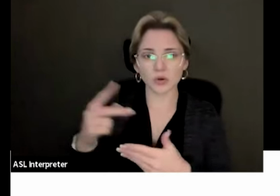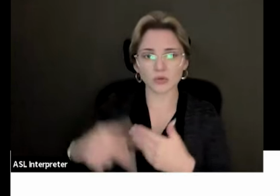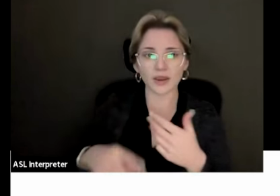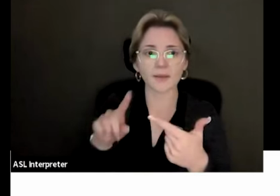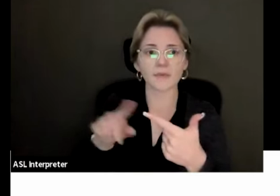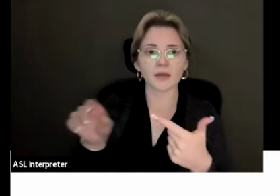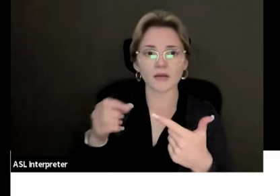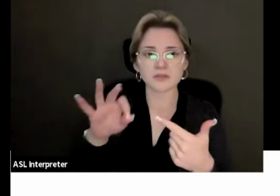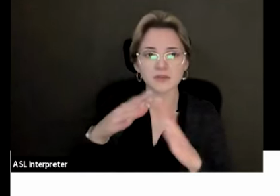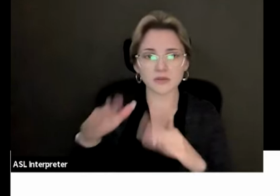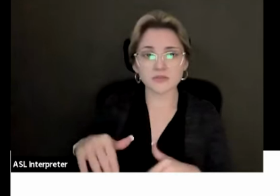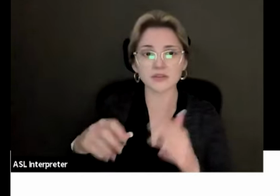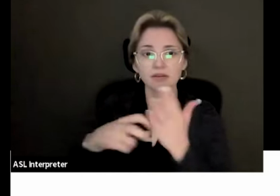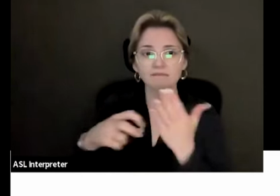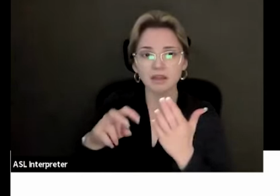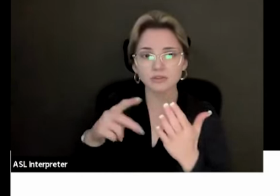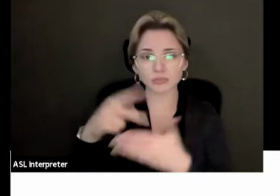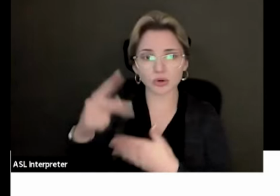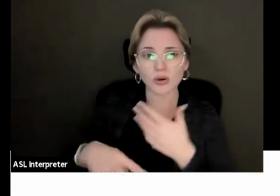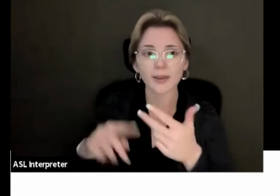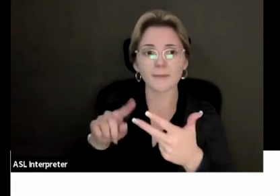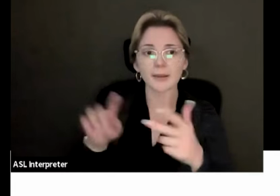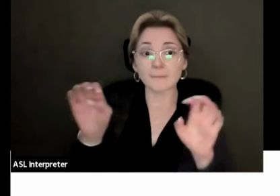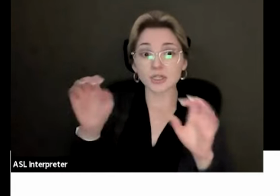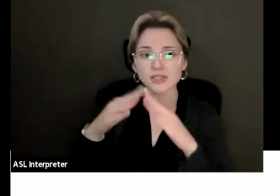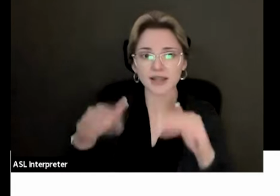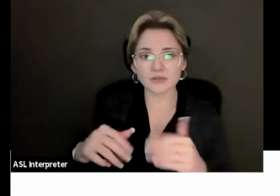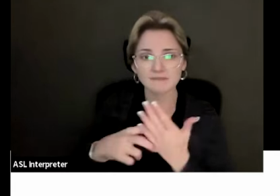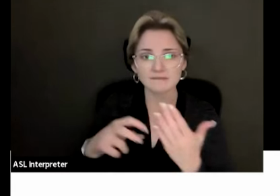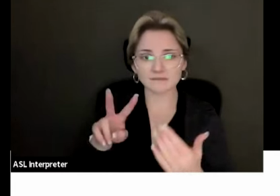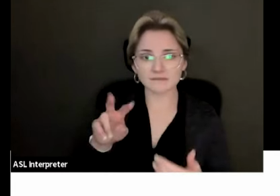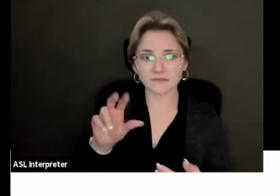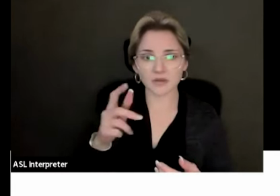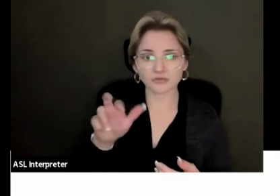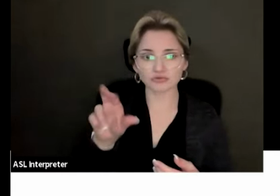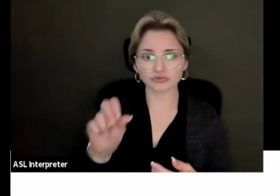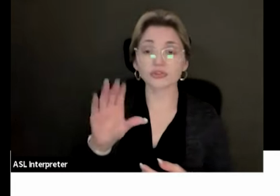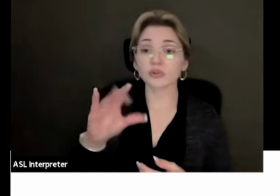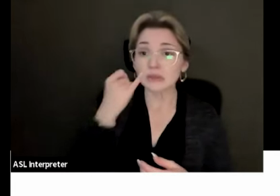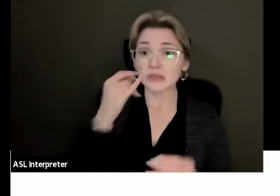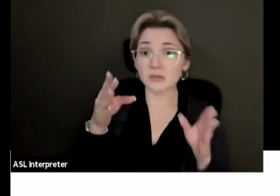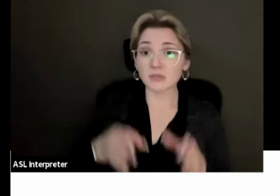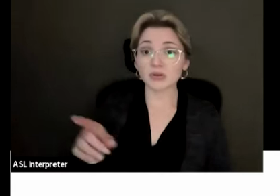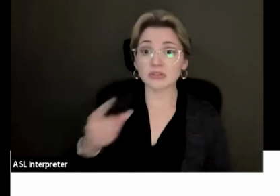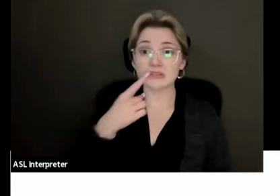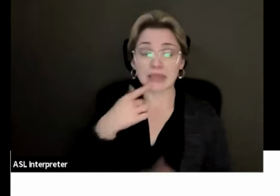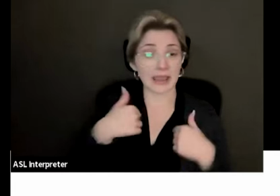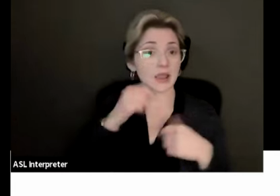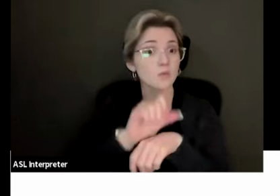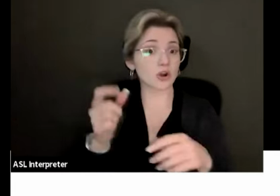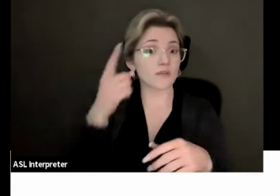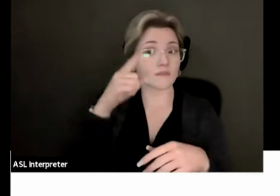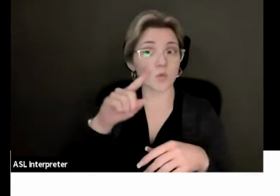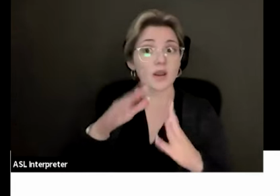like 3,000 public housing authorities. So if you're thinking about if someone says they work with a housing authority, it